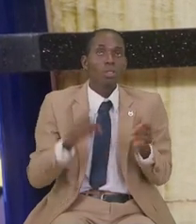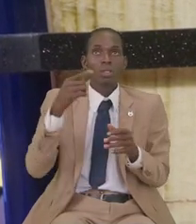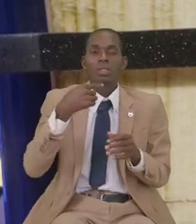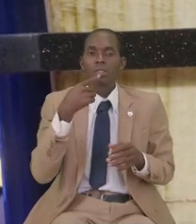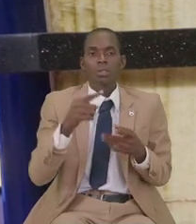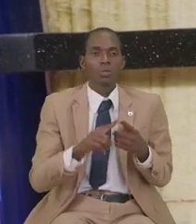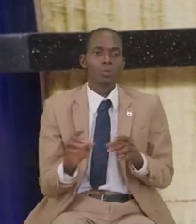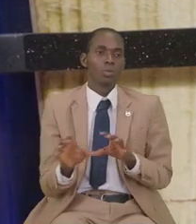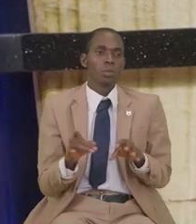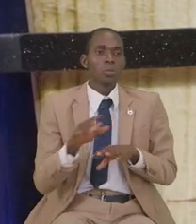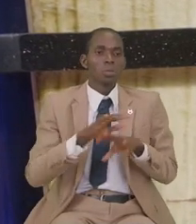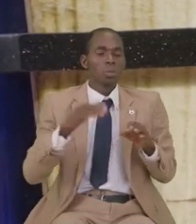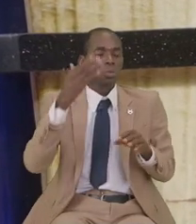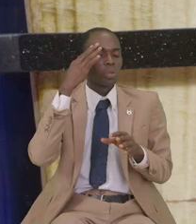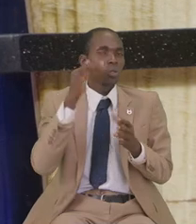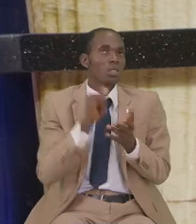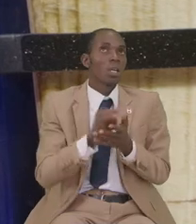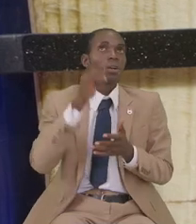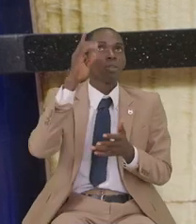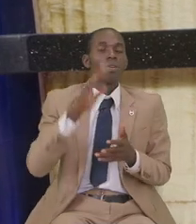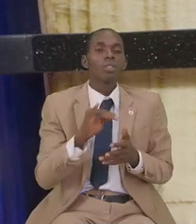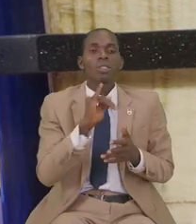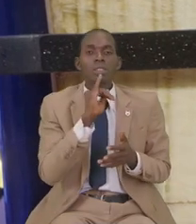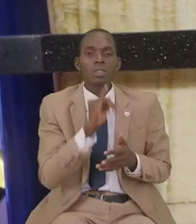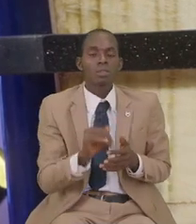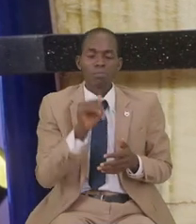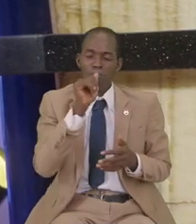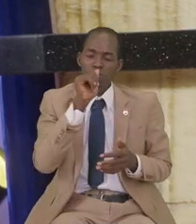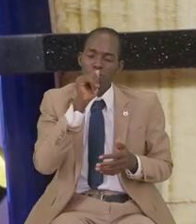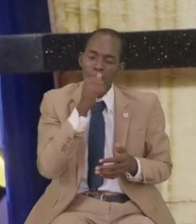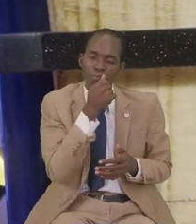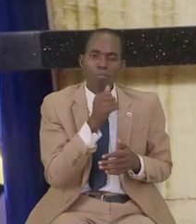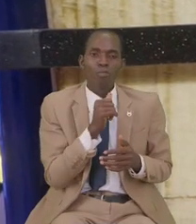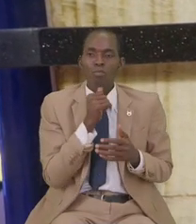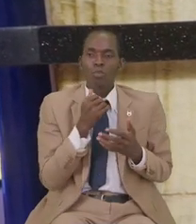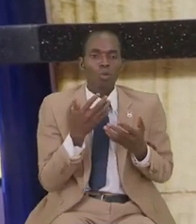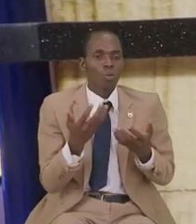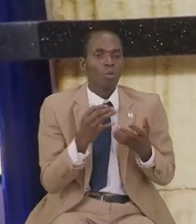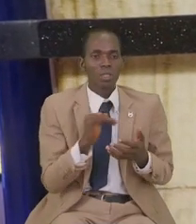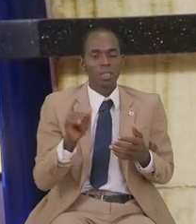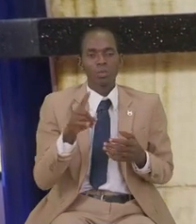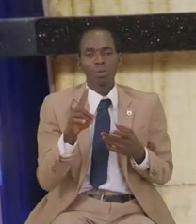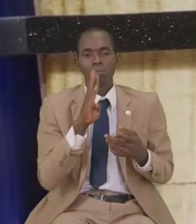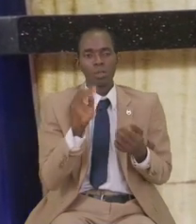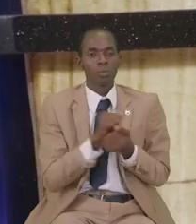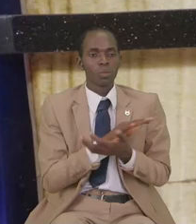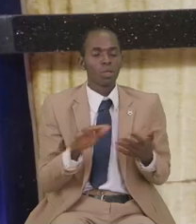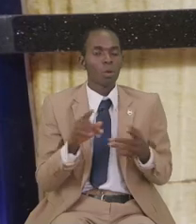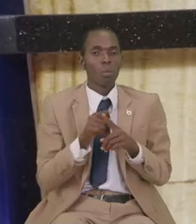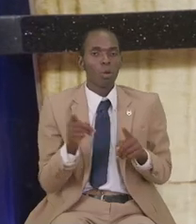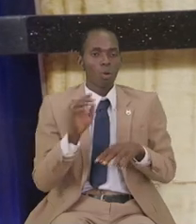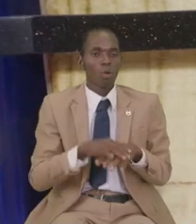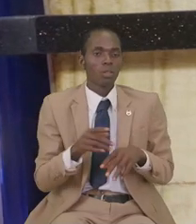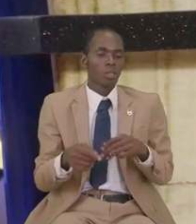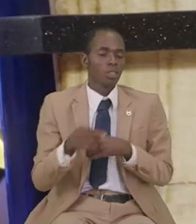didn't know that God is long-suffering, not willing that anyone should perish, but the day of